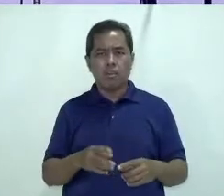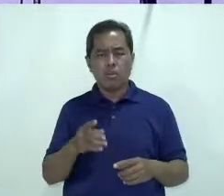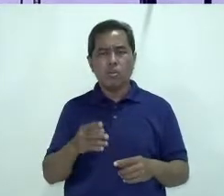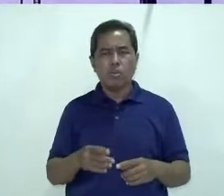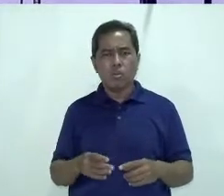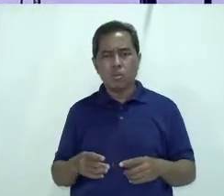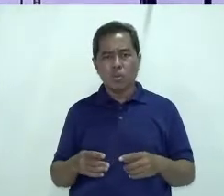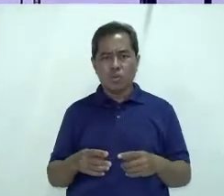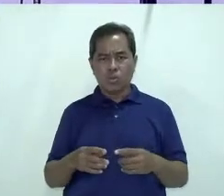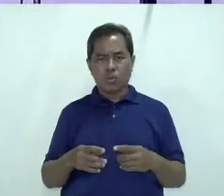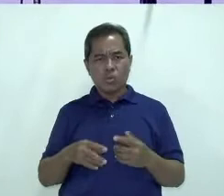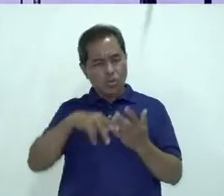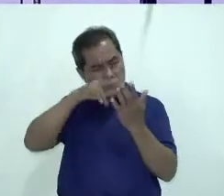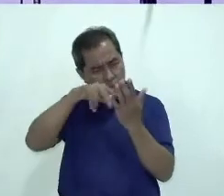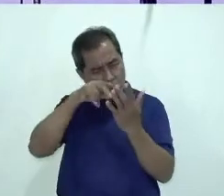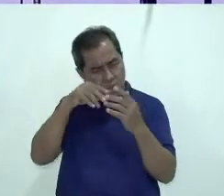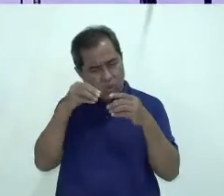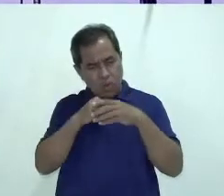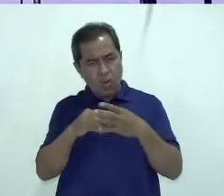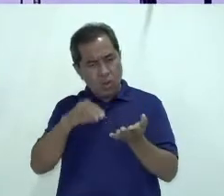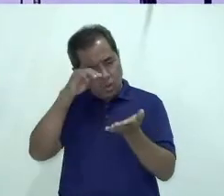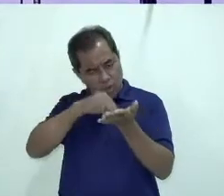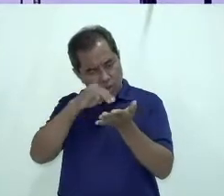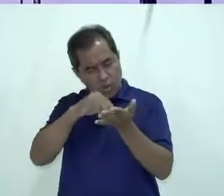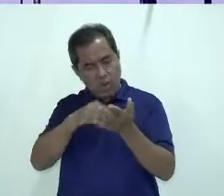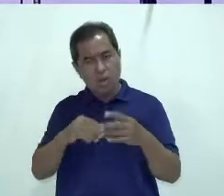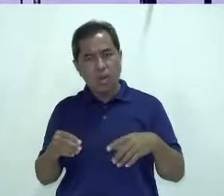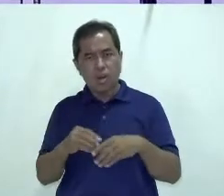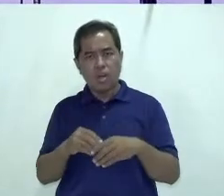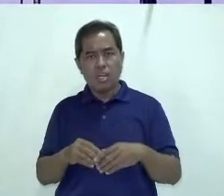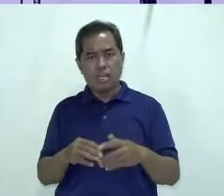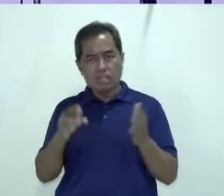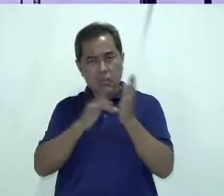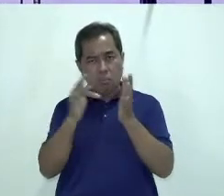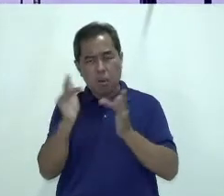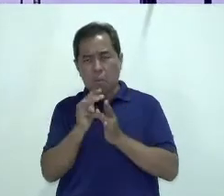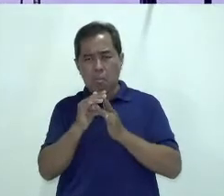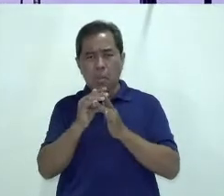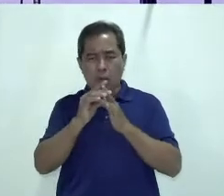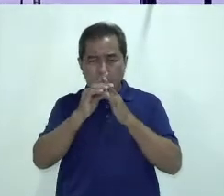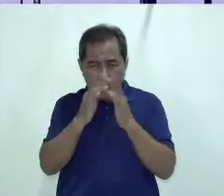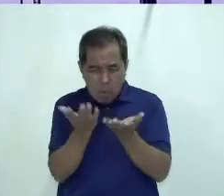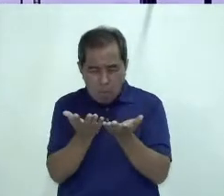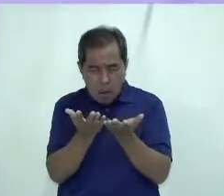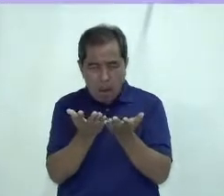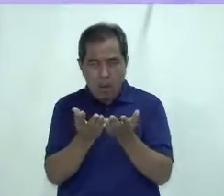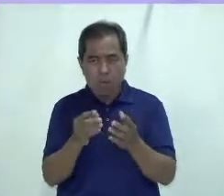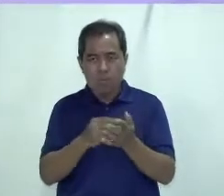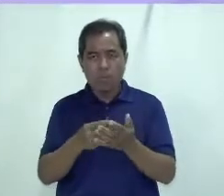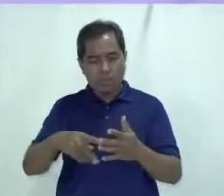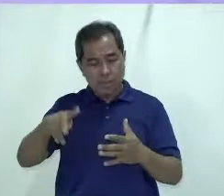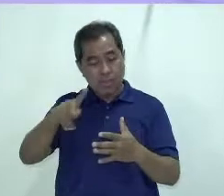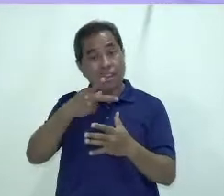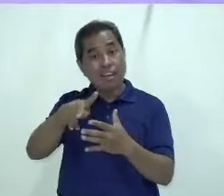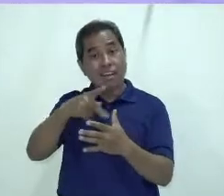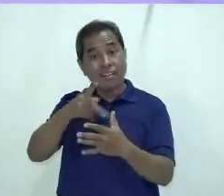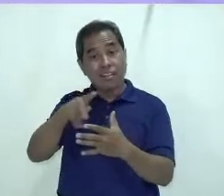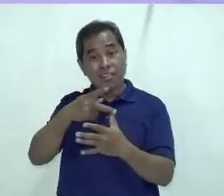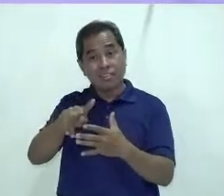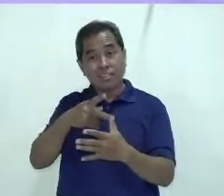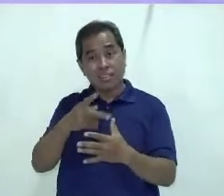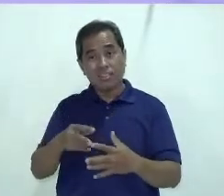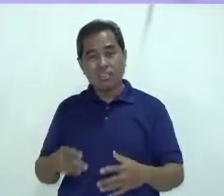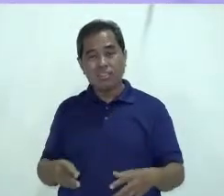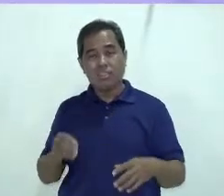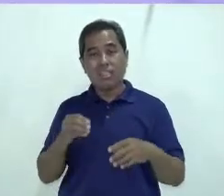online. Open to the book of Psalms and look at these Psalms that declare who He is. One of the Psalms that I really love is Psalm 113. And